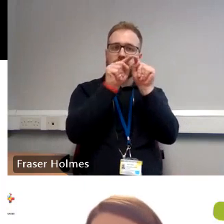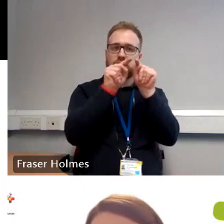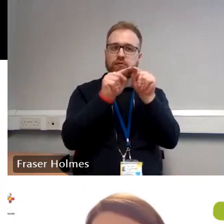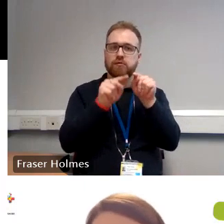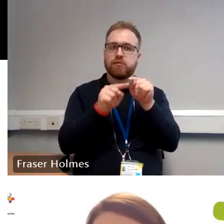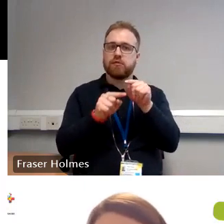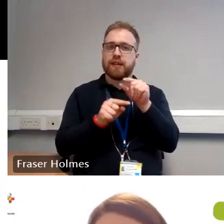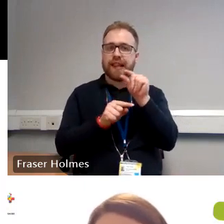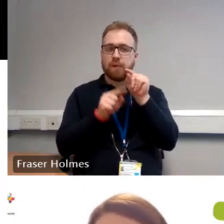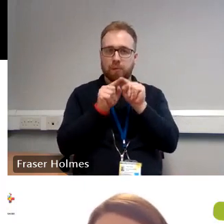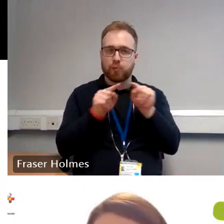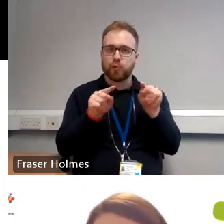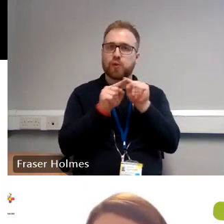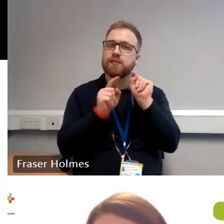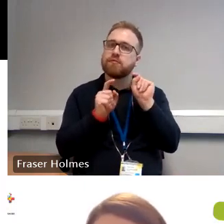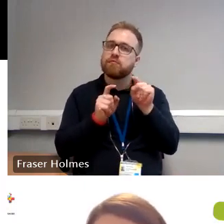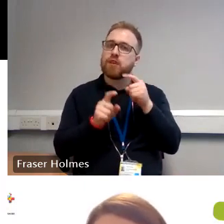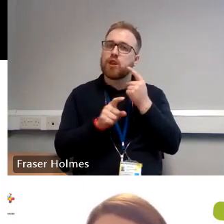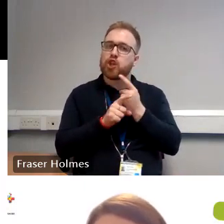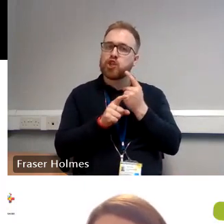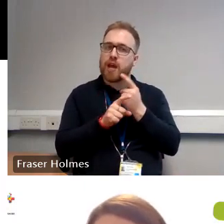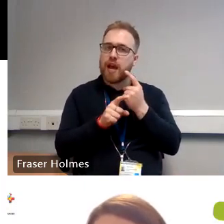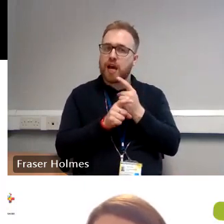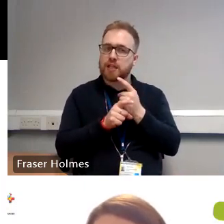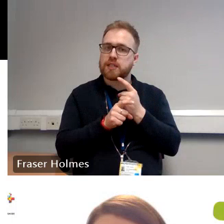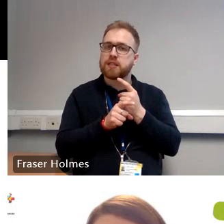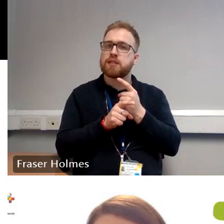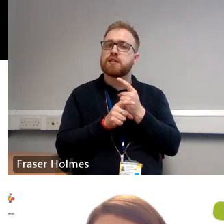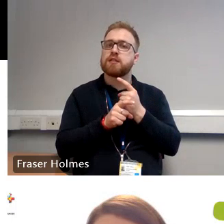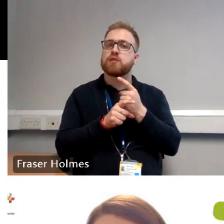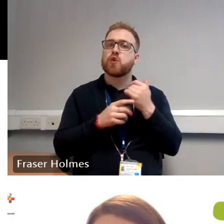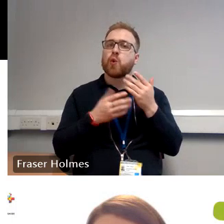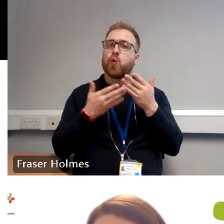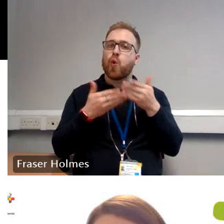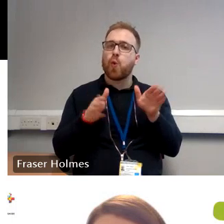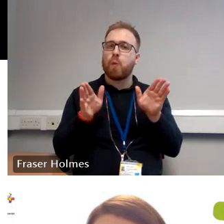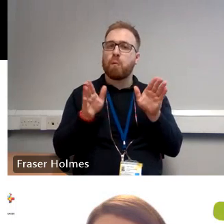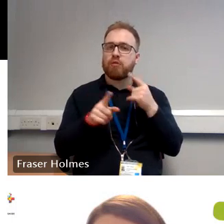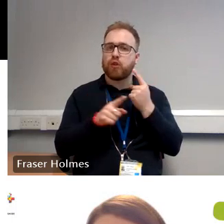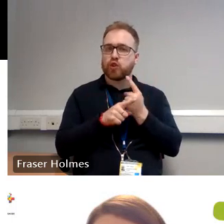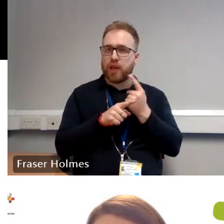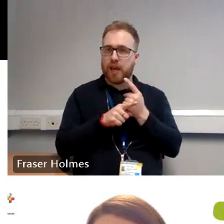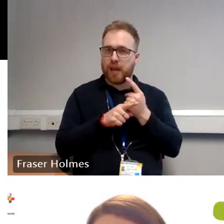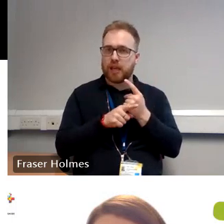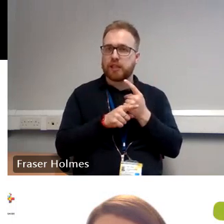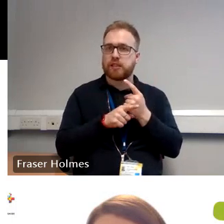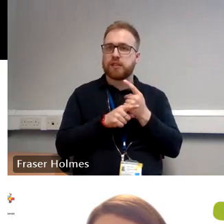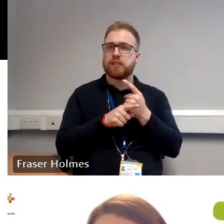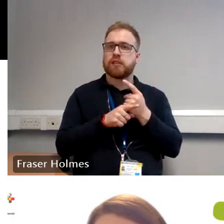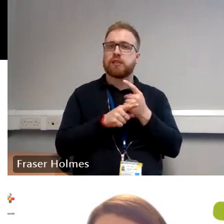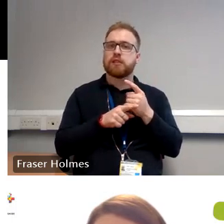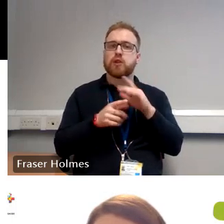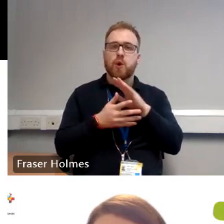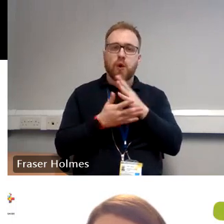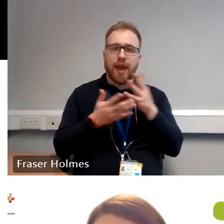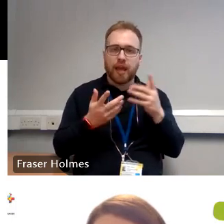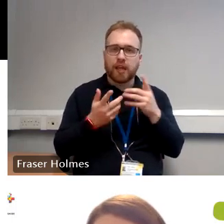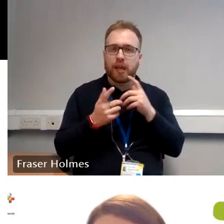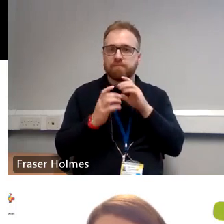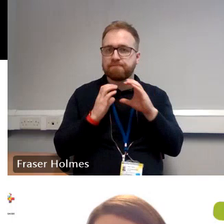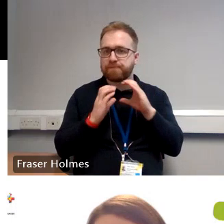bit device dependent, but it looks something like that to open up the chat. So feel free to put any comments or observations